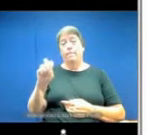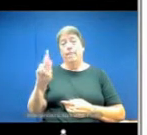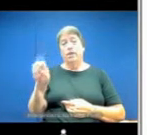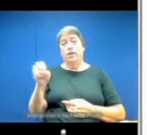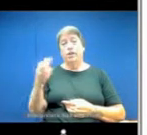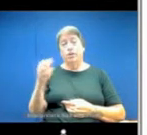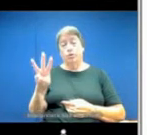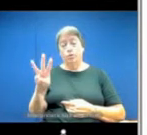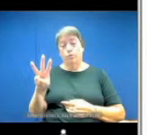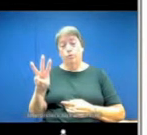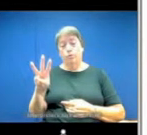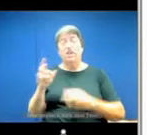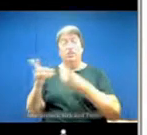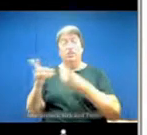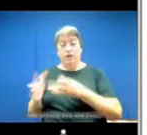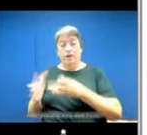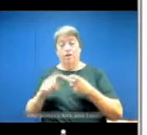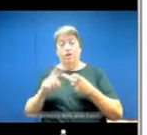Lilani Johnson,